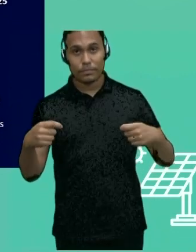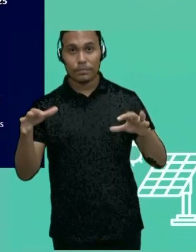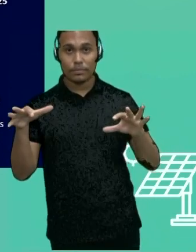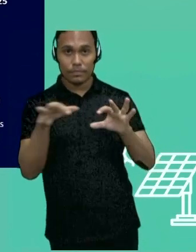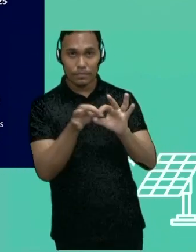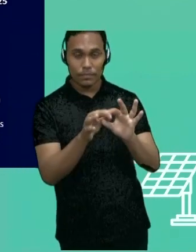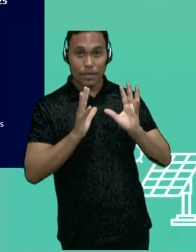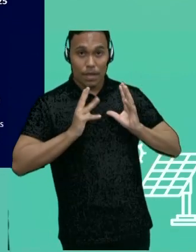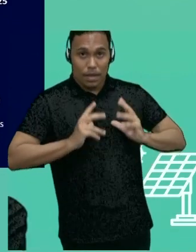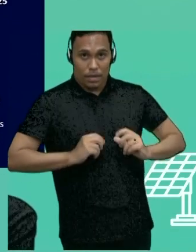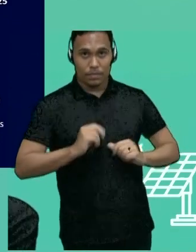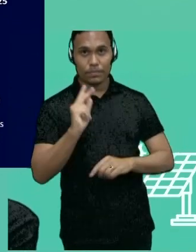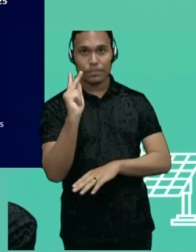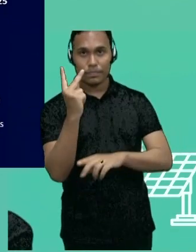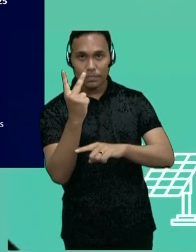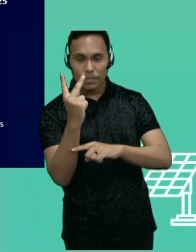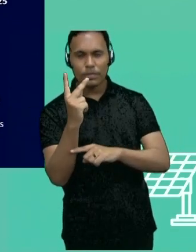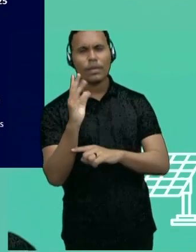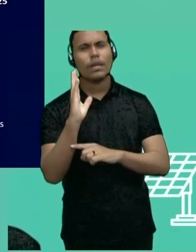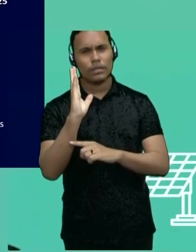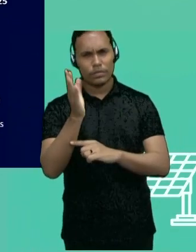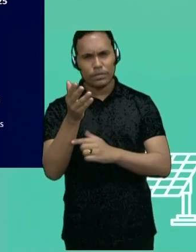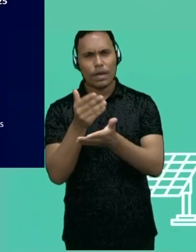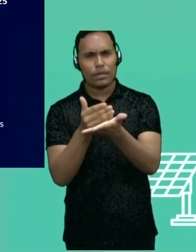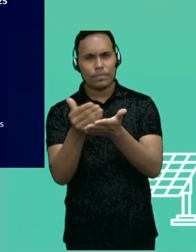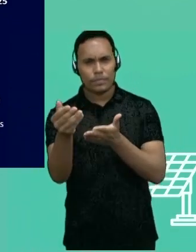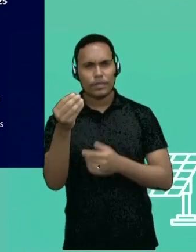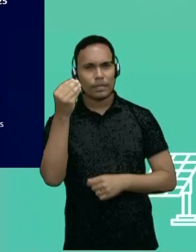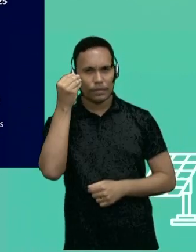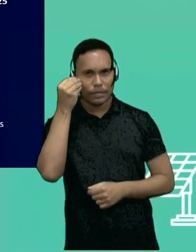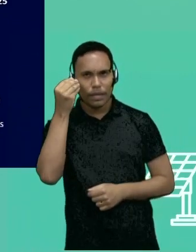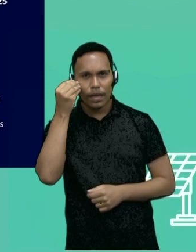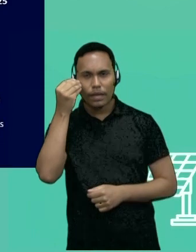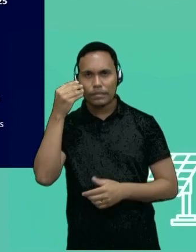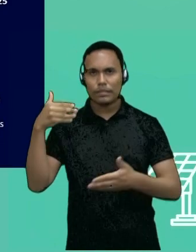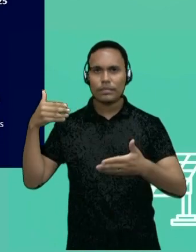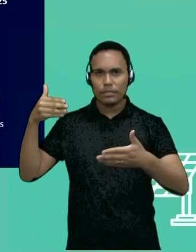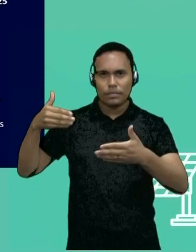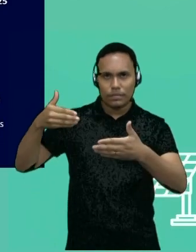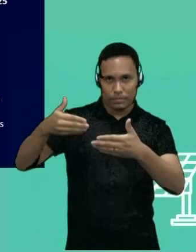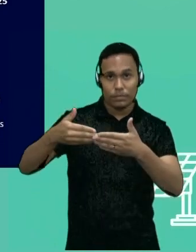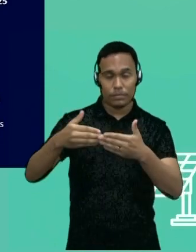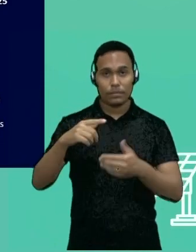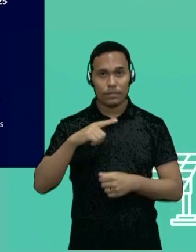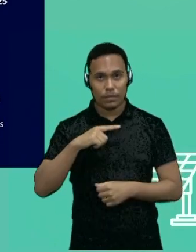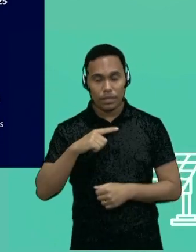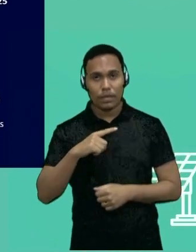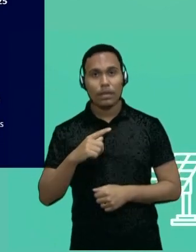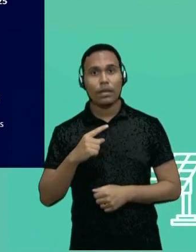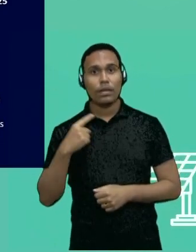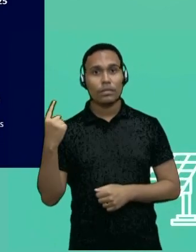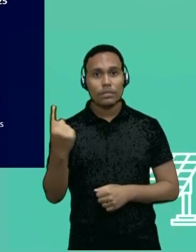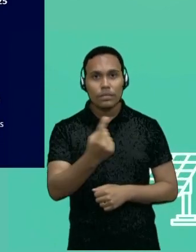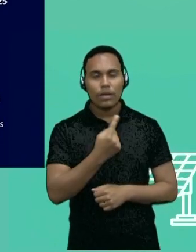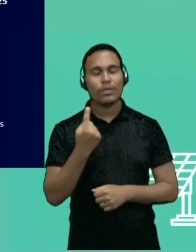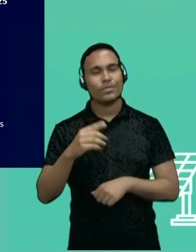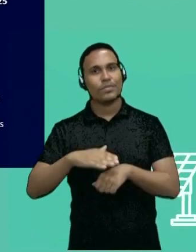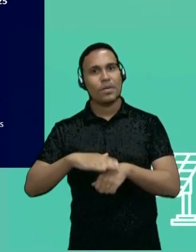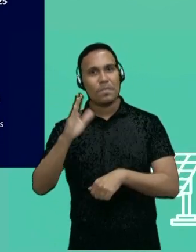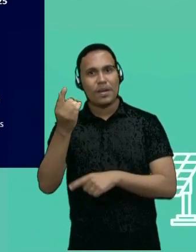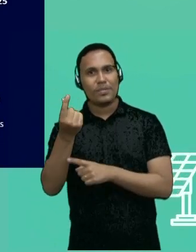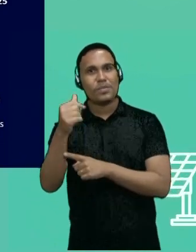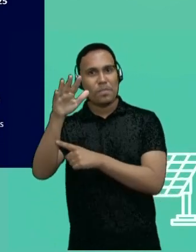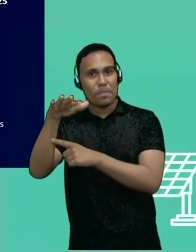for electrolytic hydrogen, moving to price competitive allocation by 2025. So the different subsidies,